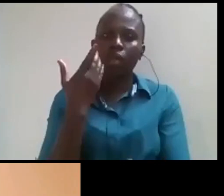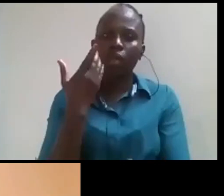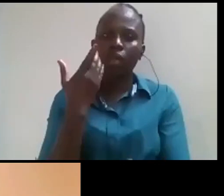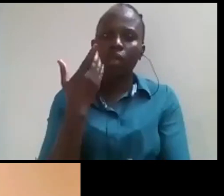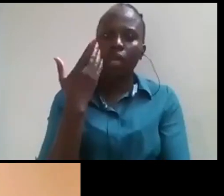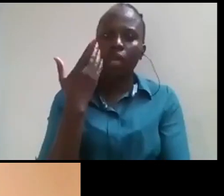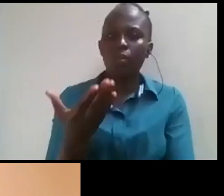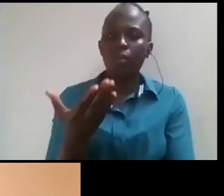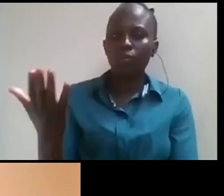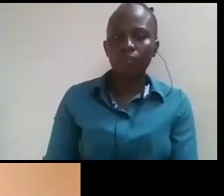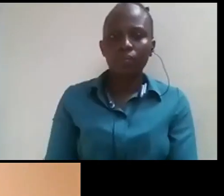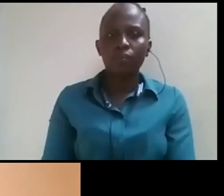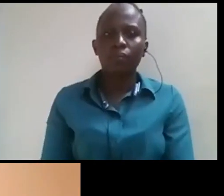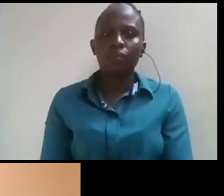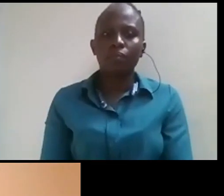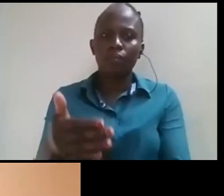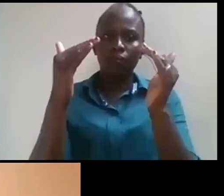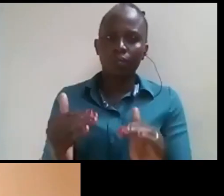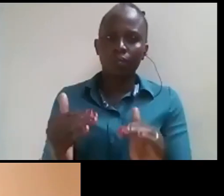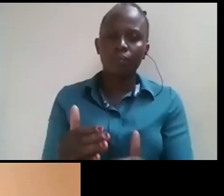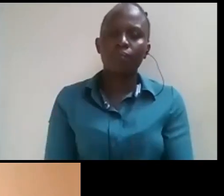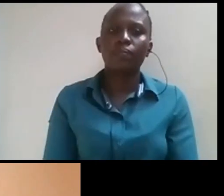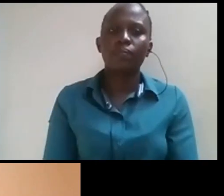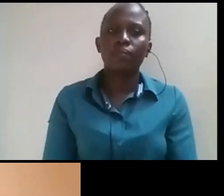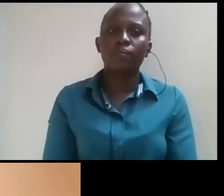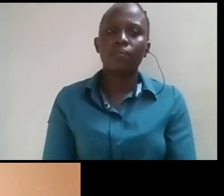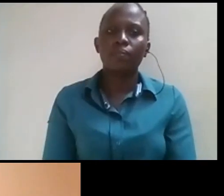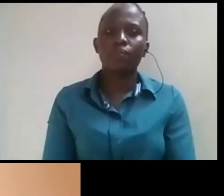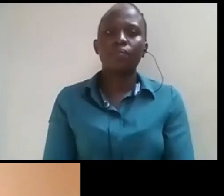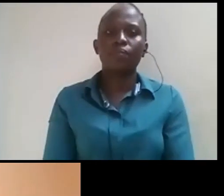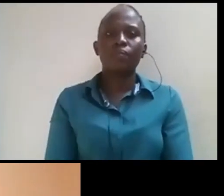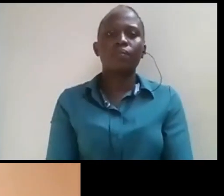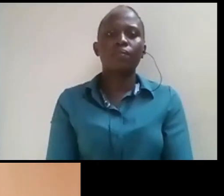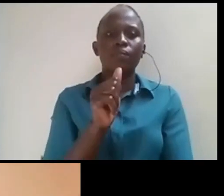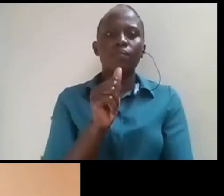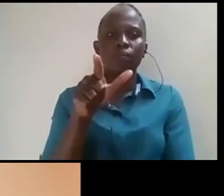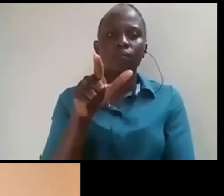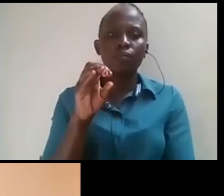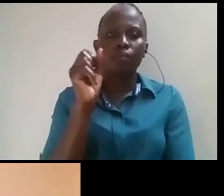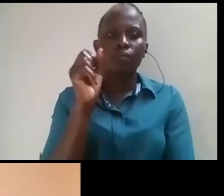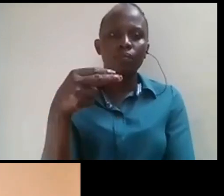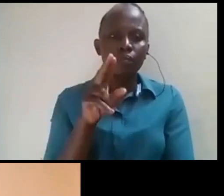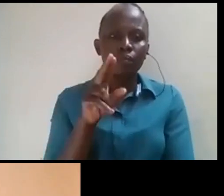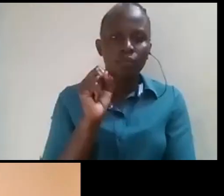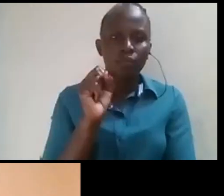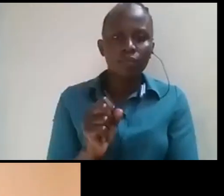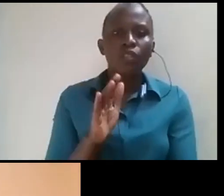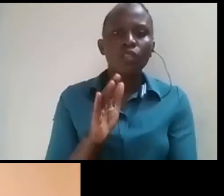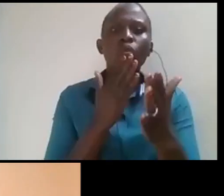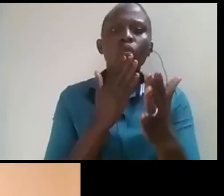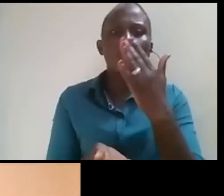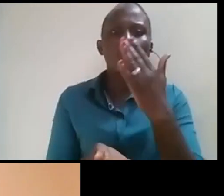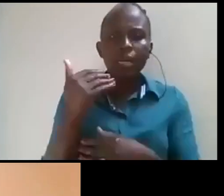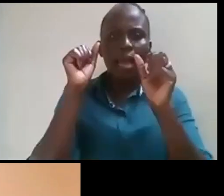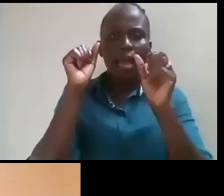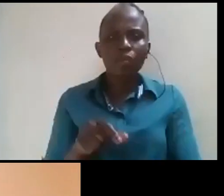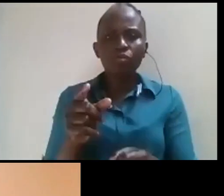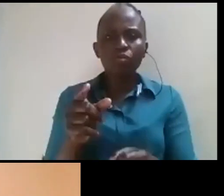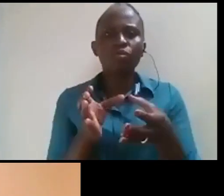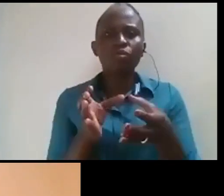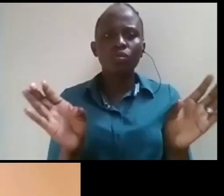from Gumoshabe Alusias. Good morning. How could you distinguish between ICT and a creative-led technology